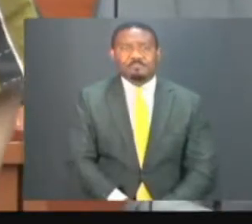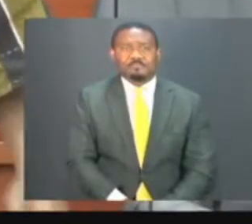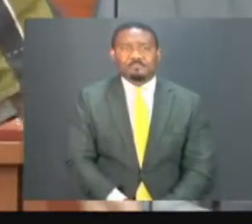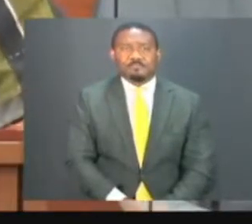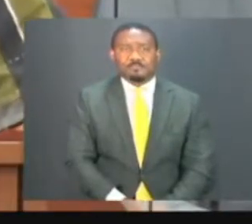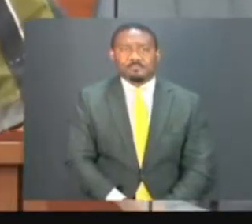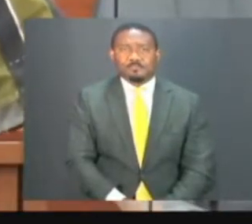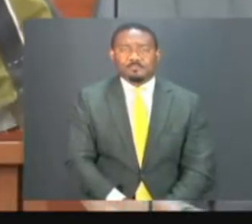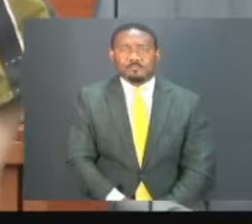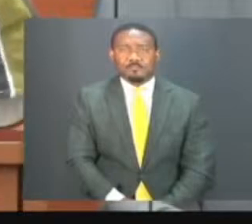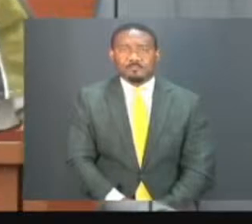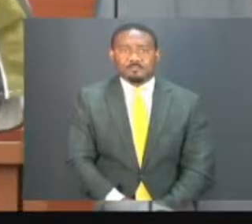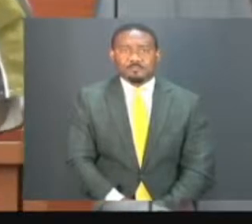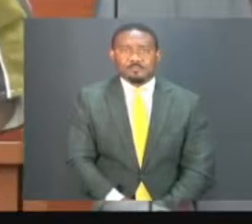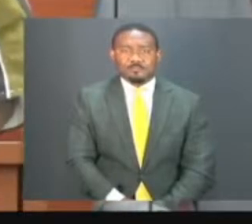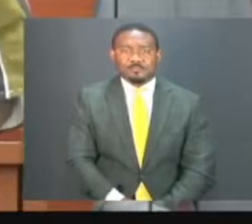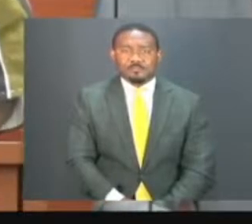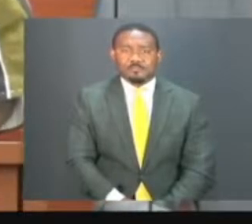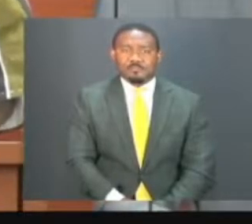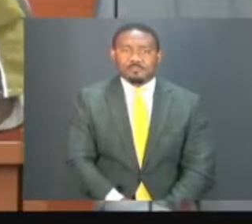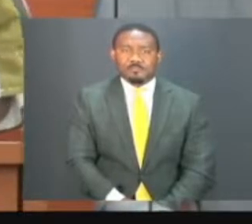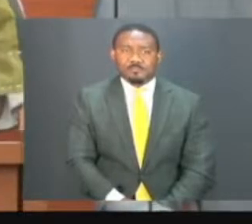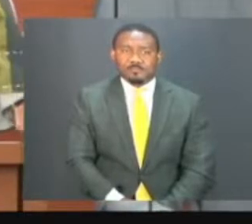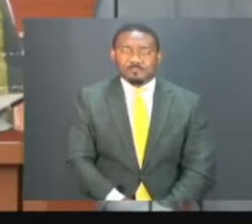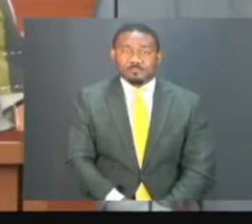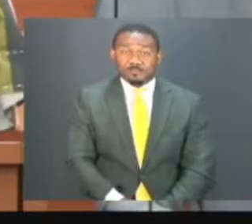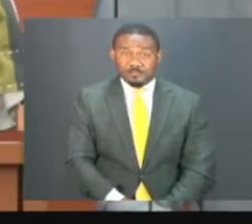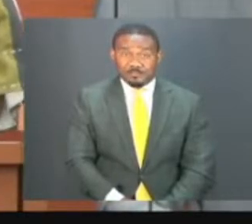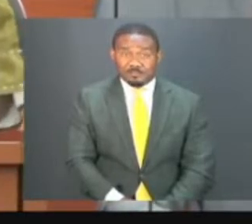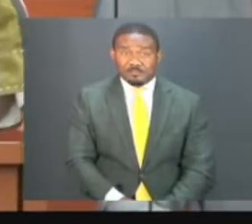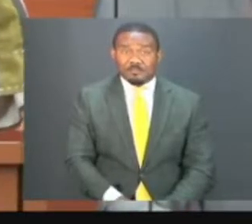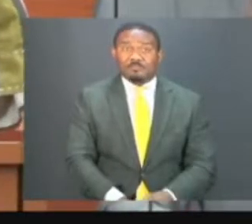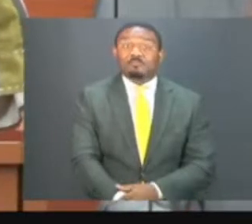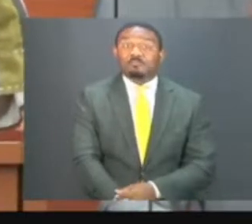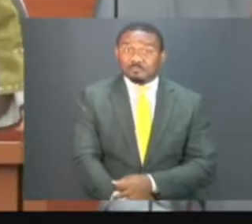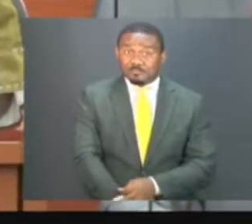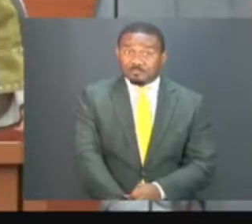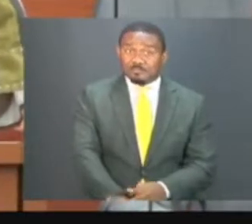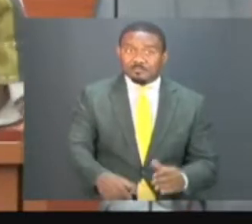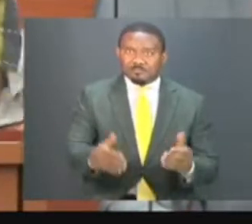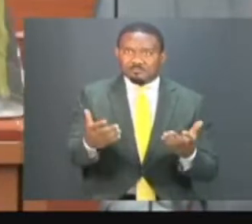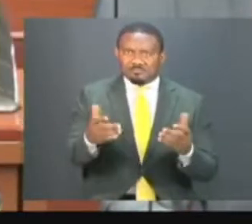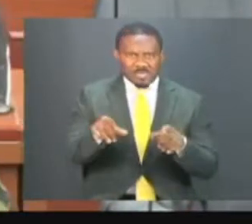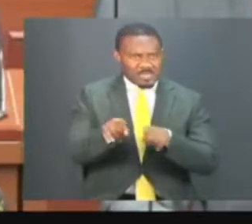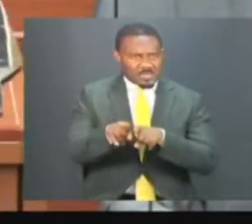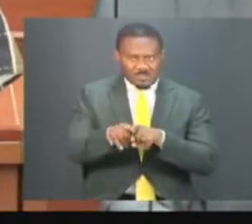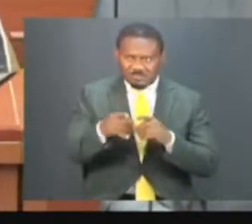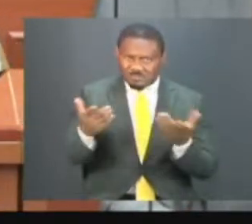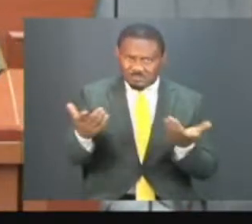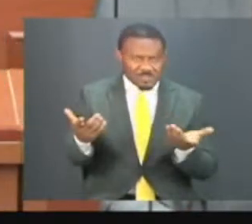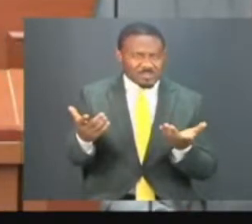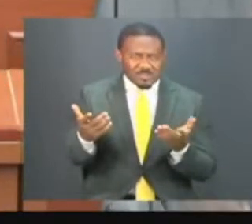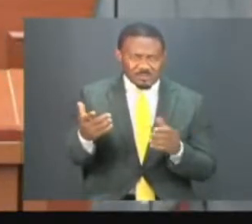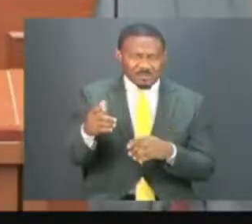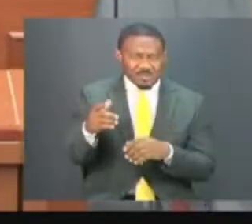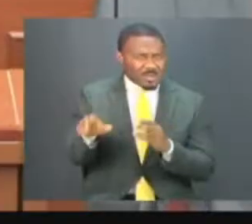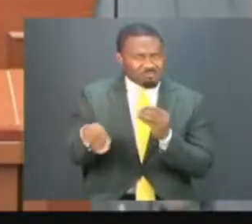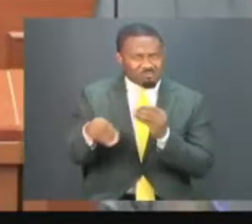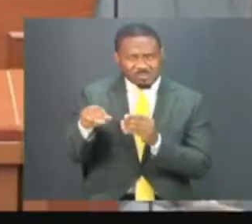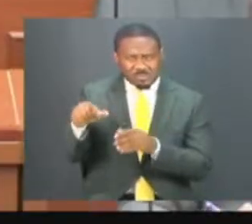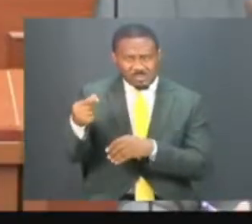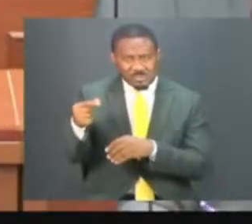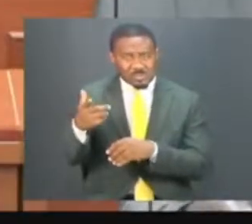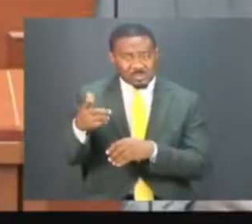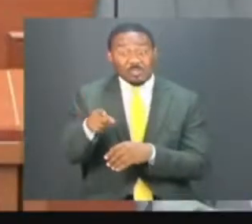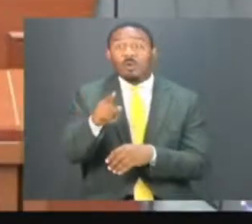in the votes, his name, it has a G, but we can still check. Very well. Table office